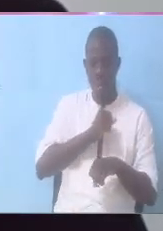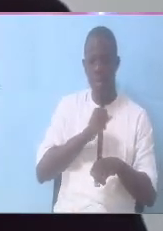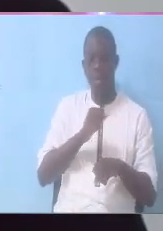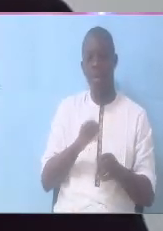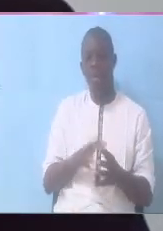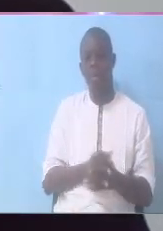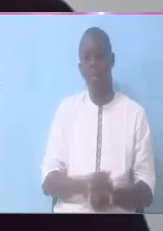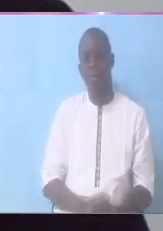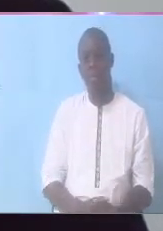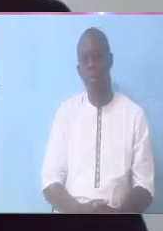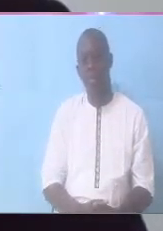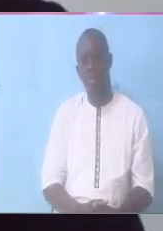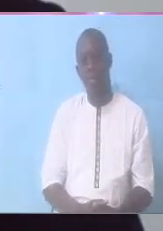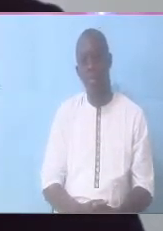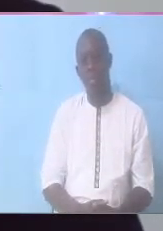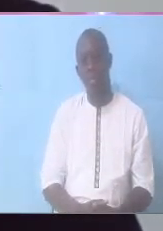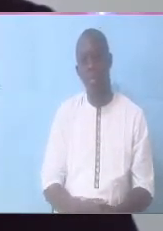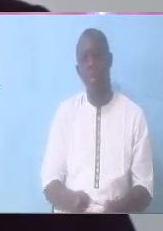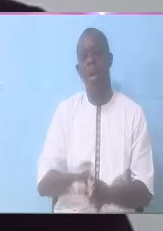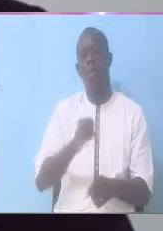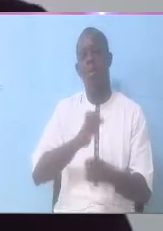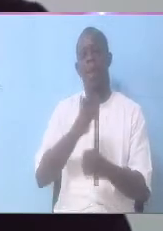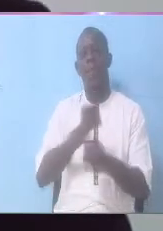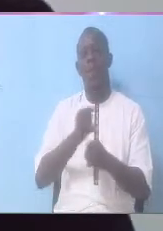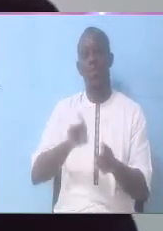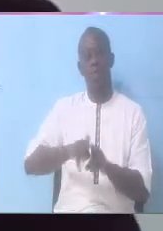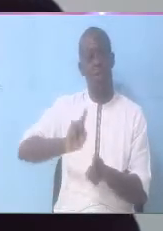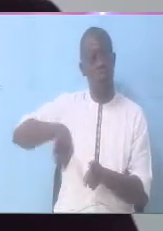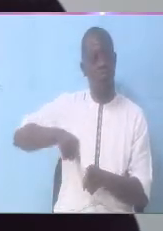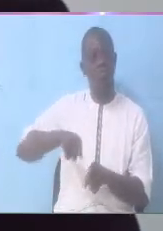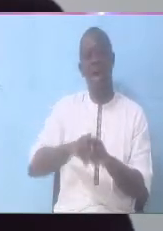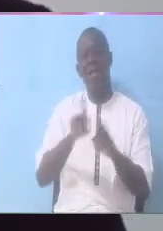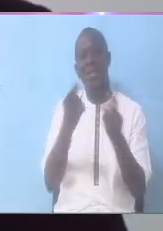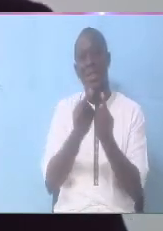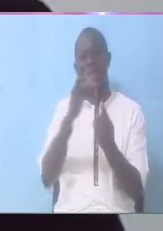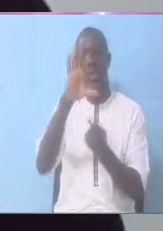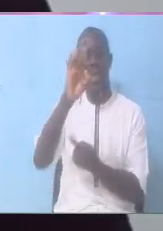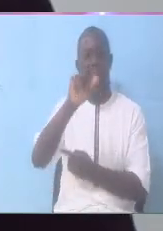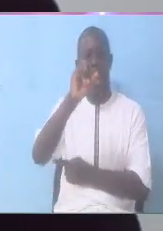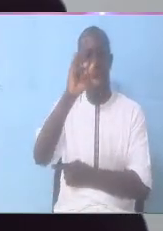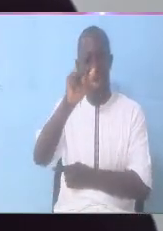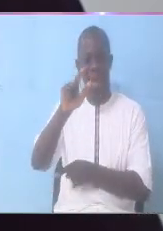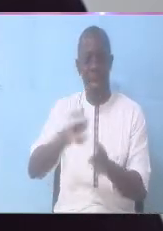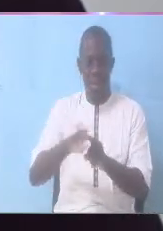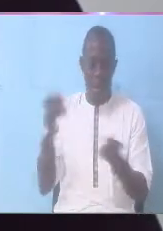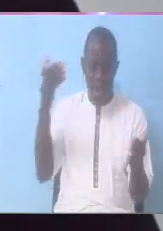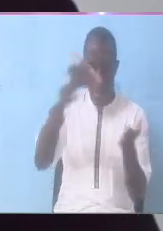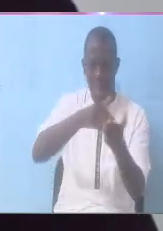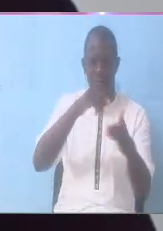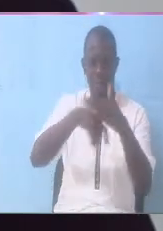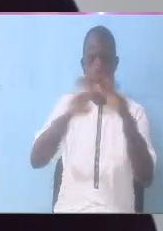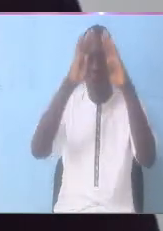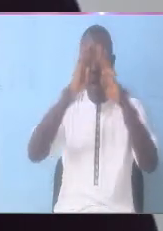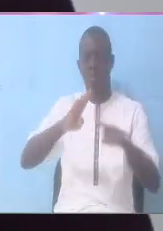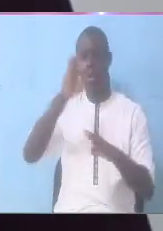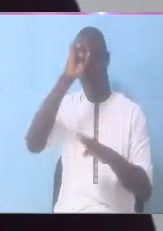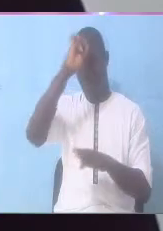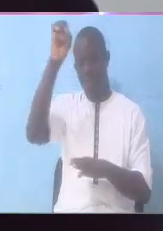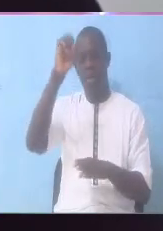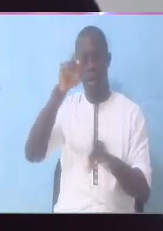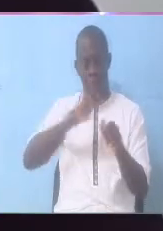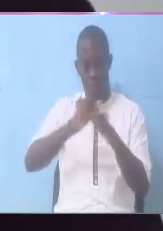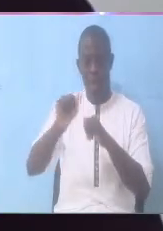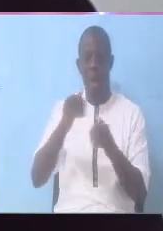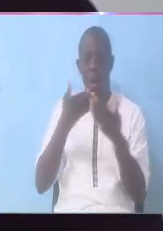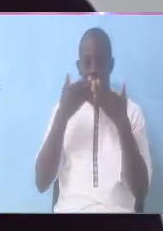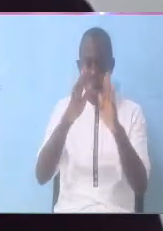Musa Jammeh a fenyona the back to the State House. Kasa for Musa Jammeh aya fenyona the State House. Kuma kango amunta ataya